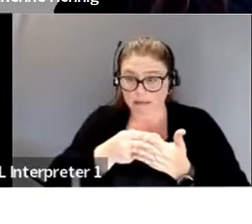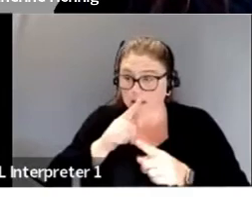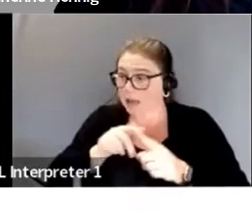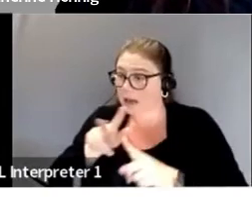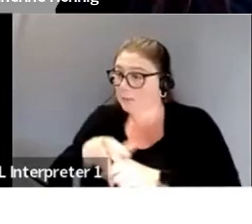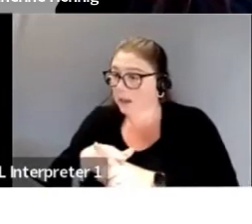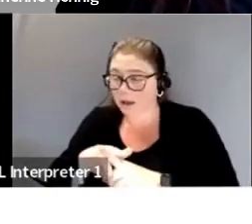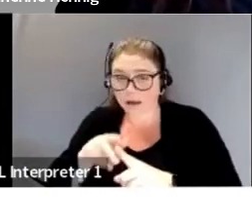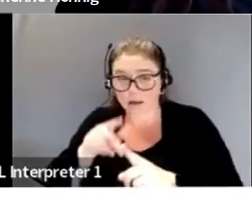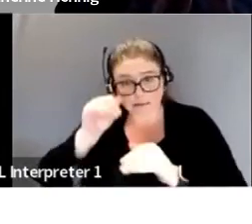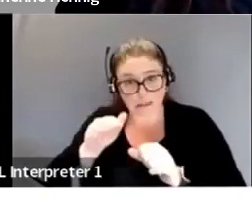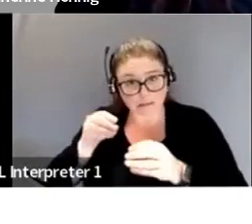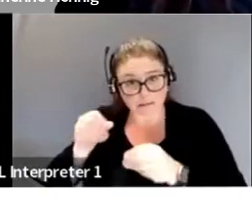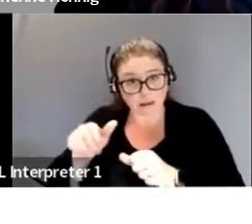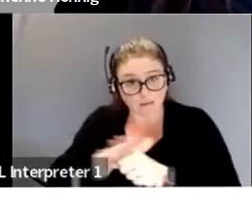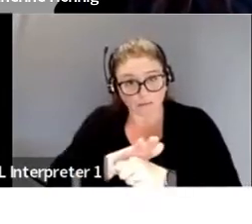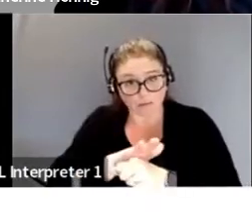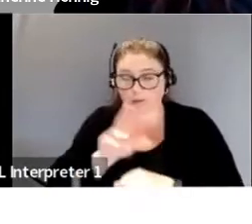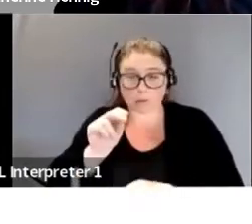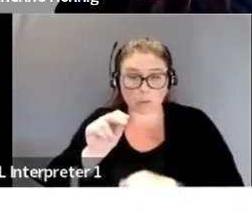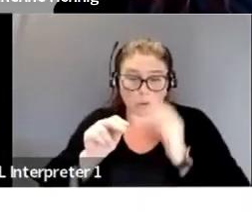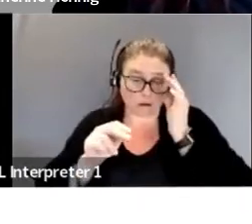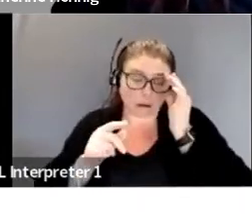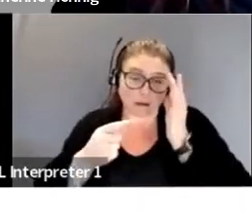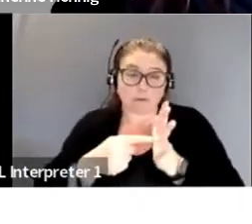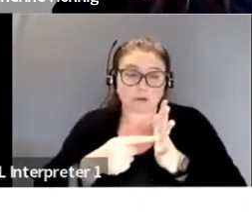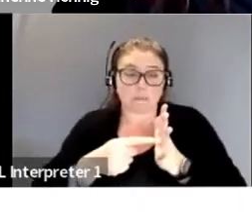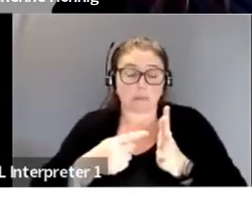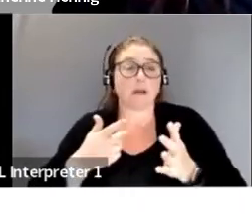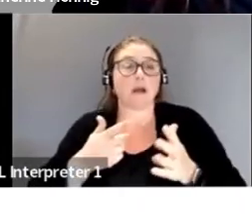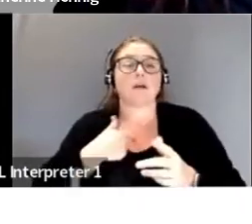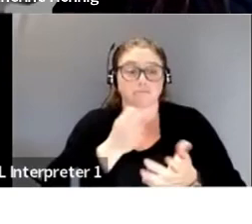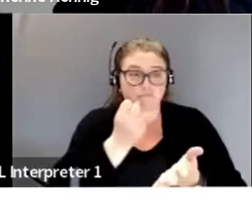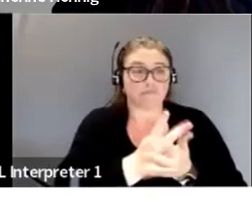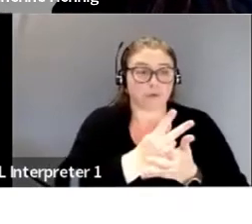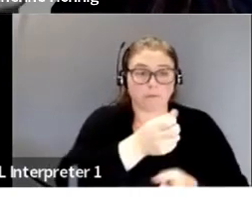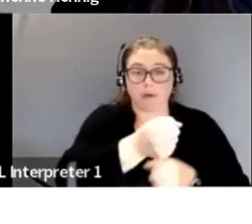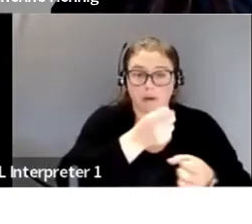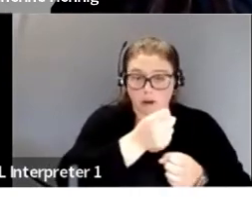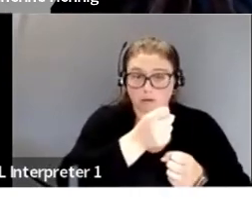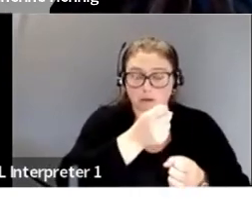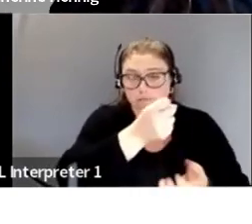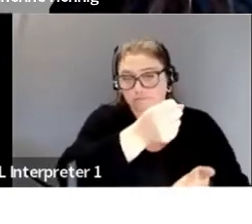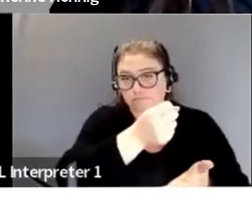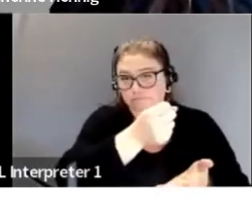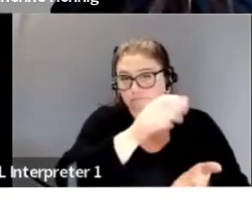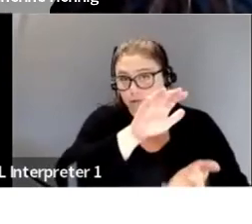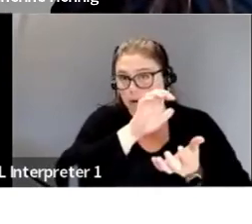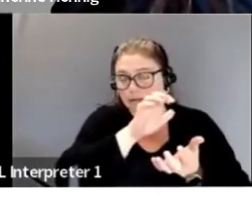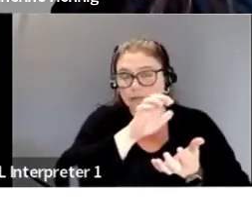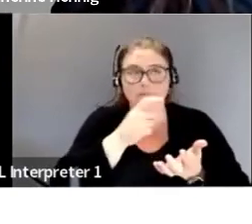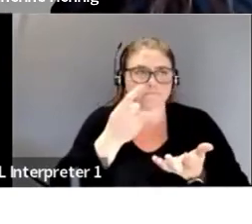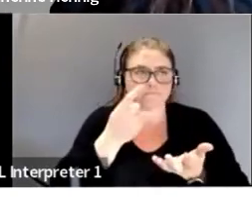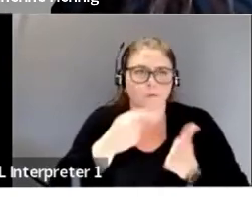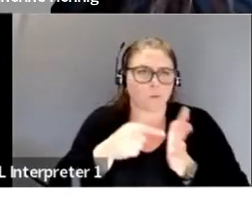use. So for example, like with hiring grants, if you secure a hiring grant for, let's say, for example, a marketing